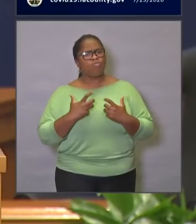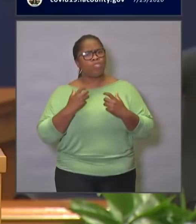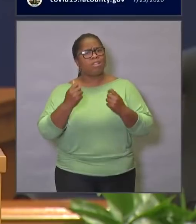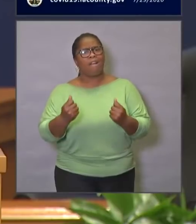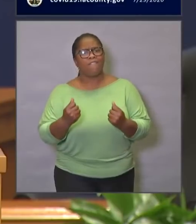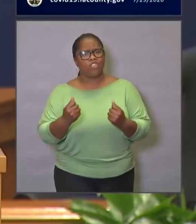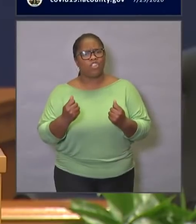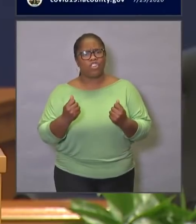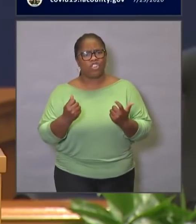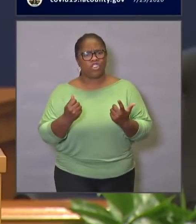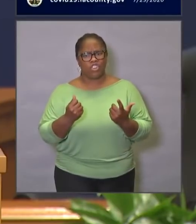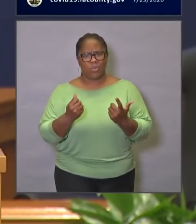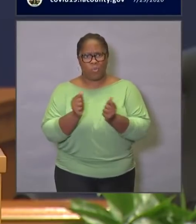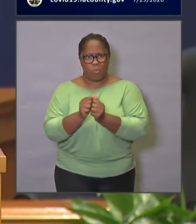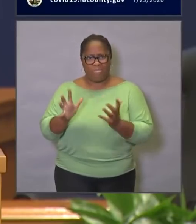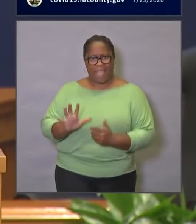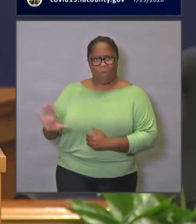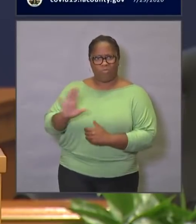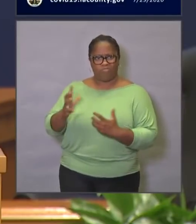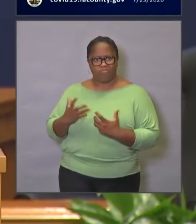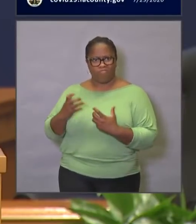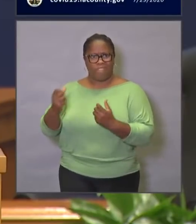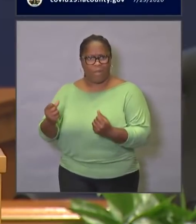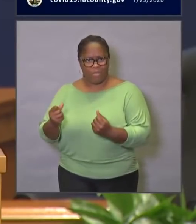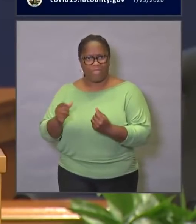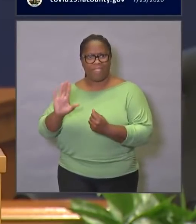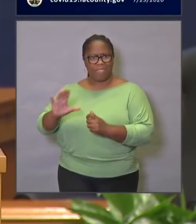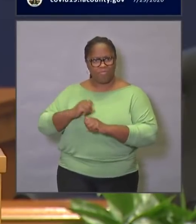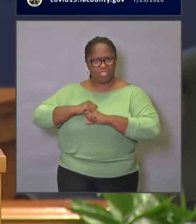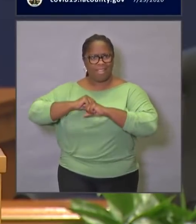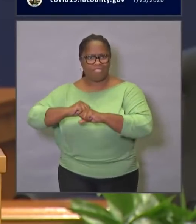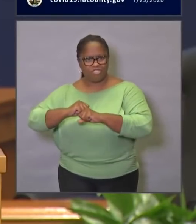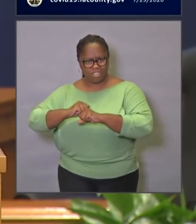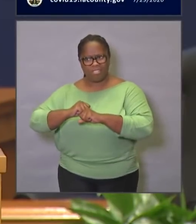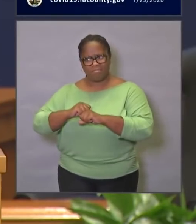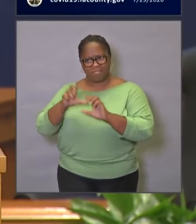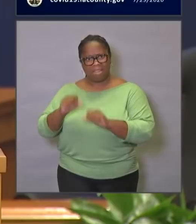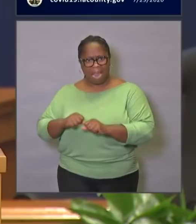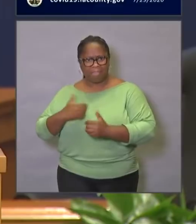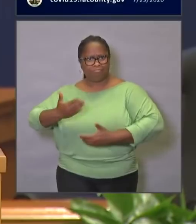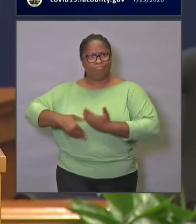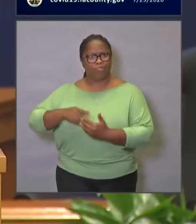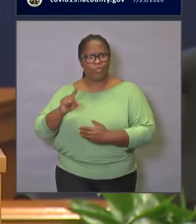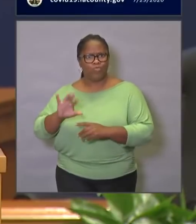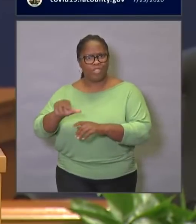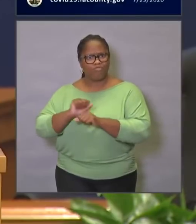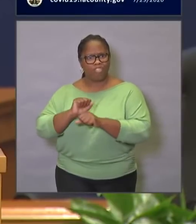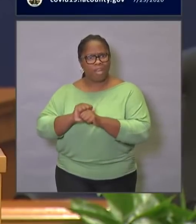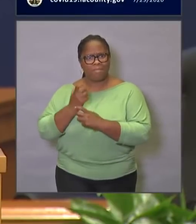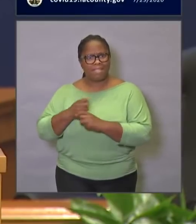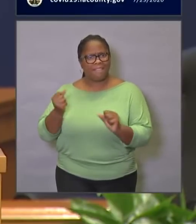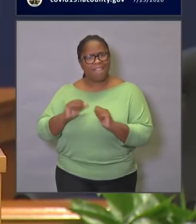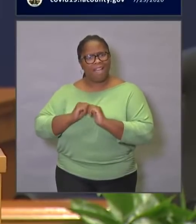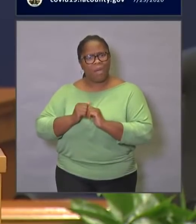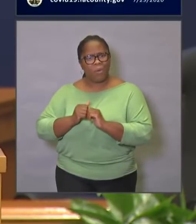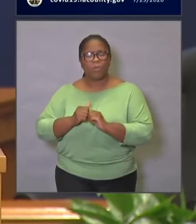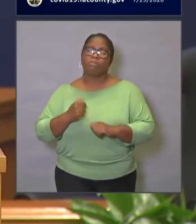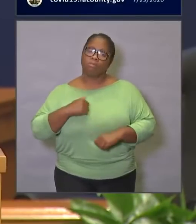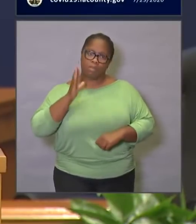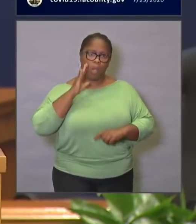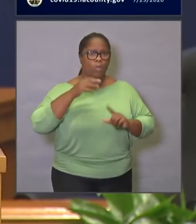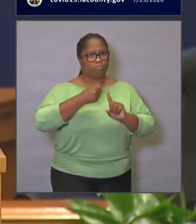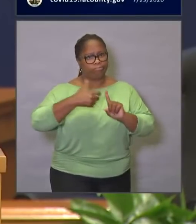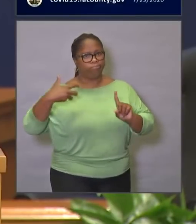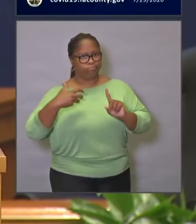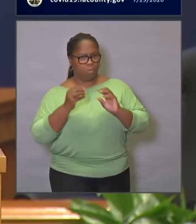every single person in our community can be healthy, protected, and able to do their job as safely as possible. And I'll touch on this